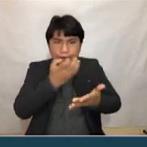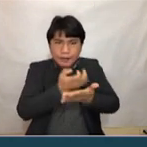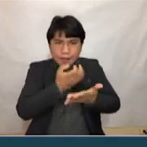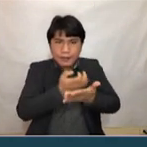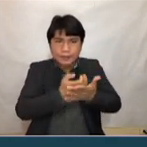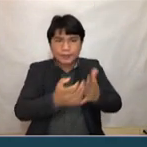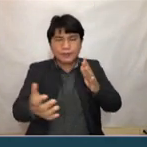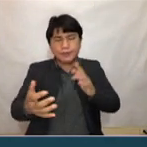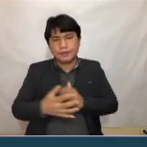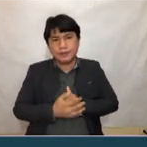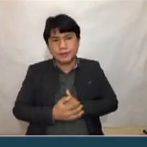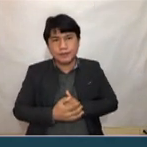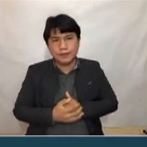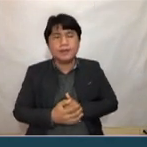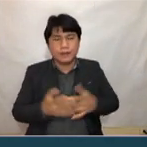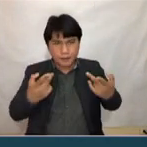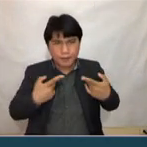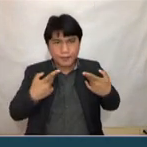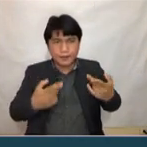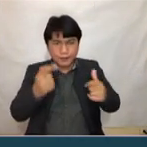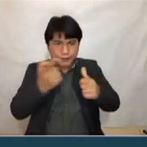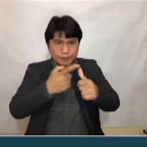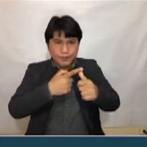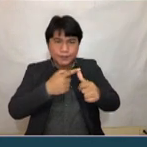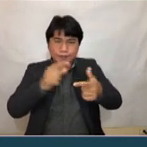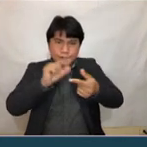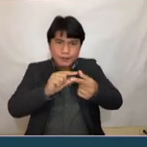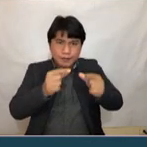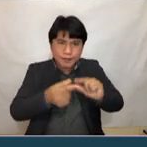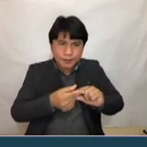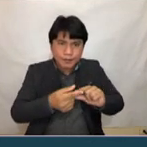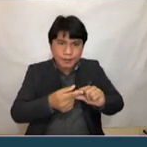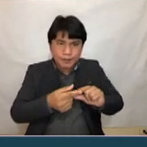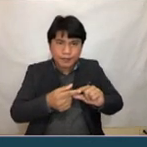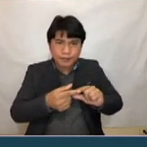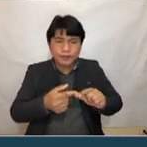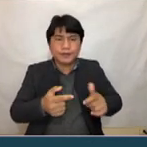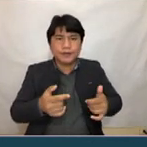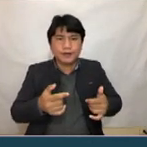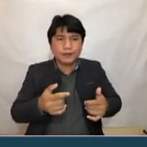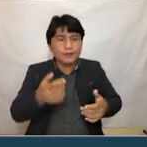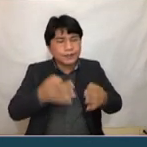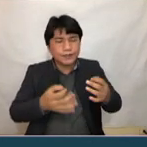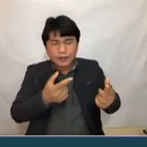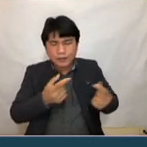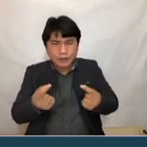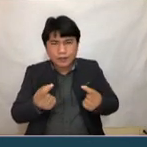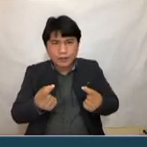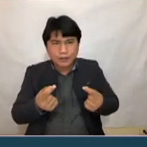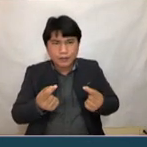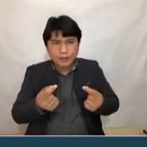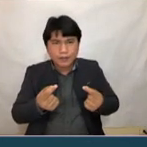contraction. And we had the first quarter already revealed that it did contract.